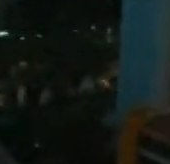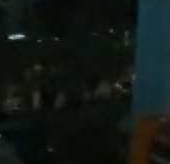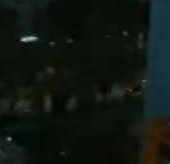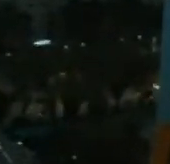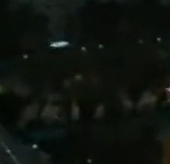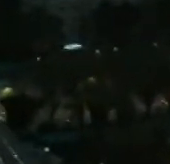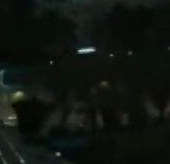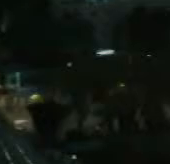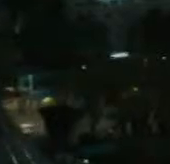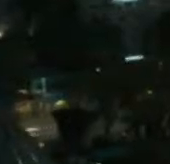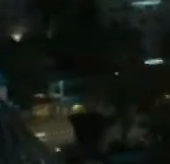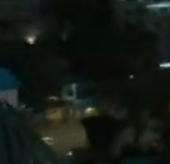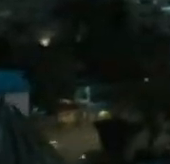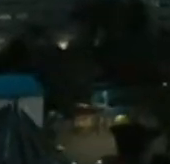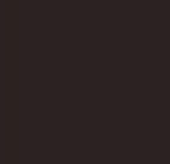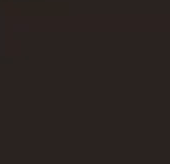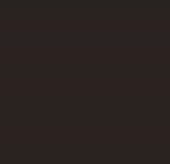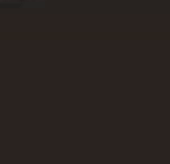Wende Mbele.